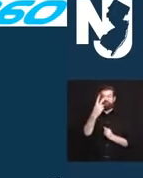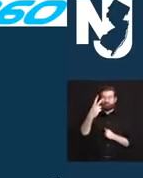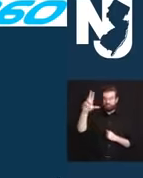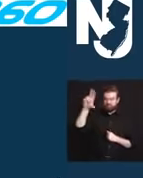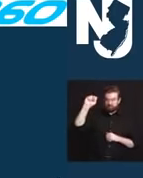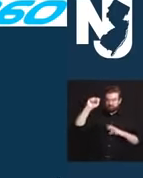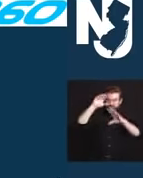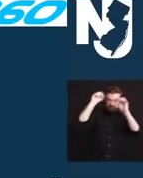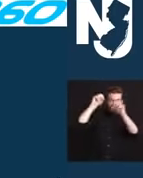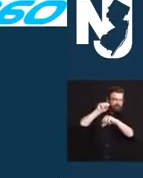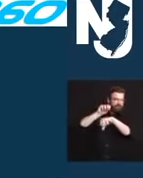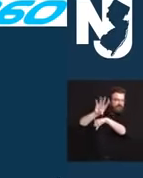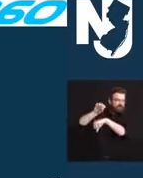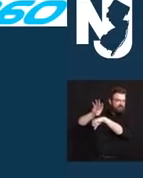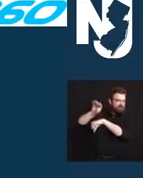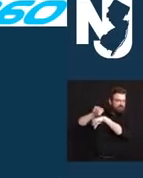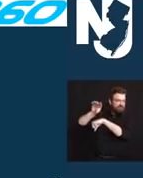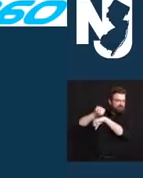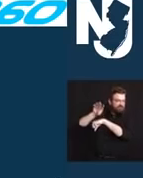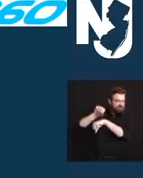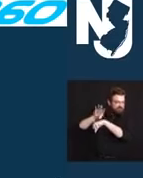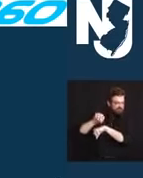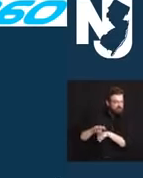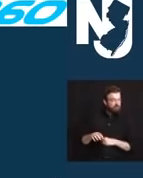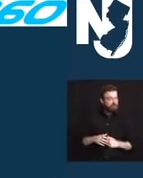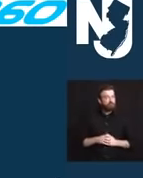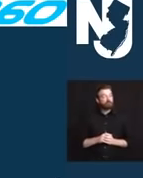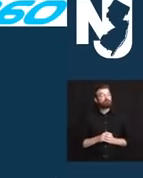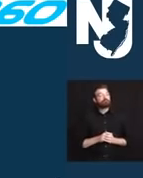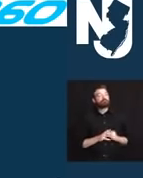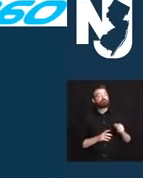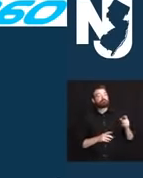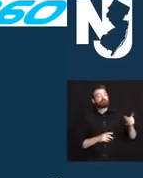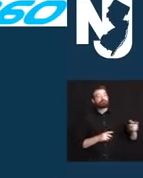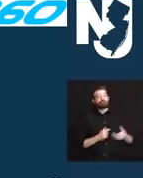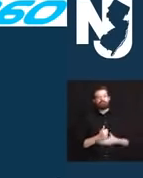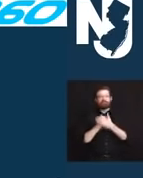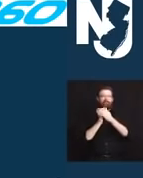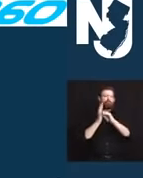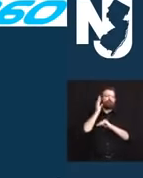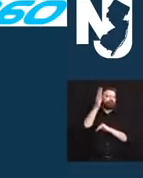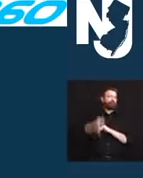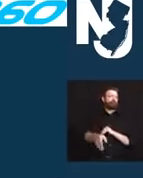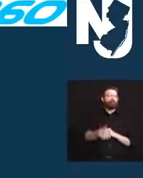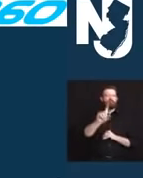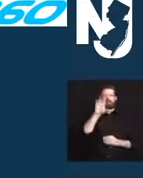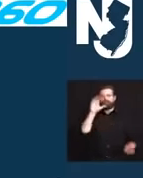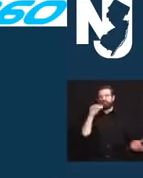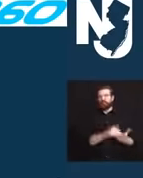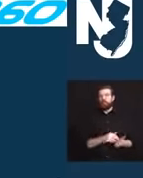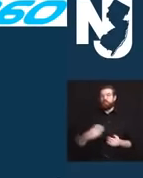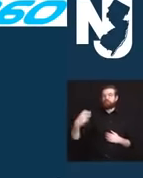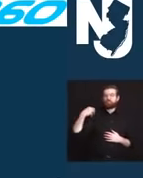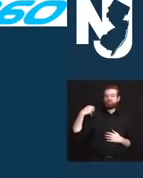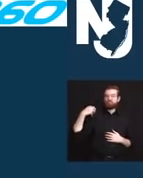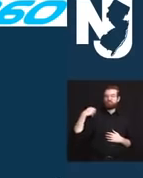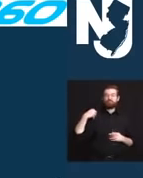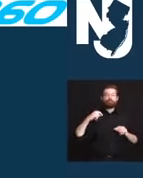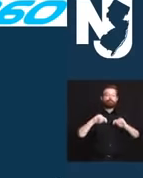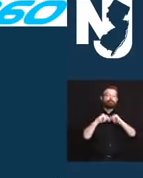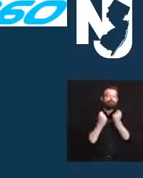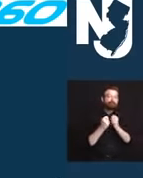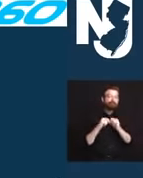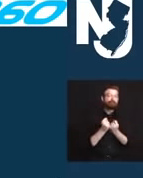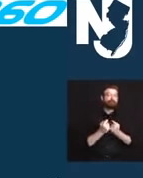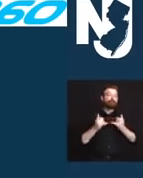days to keep more than 100,000 coaches, players, parents, and teams virtually connected as they waited for a return to the